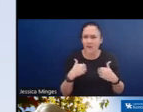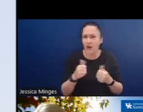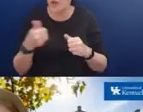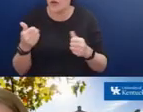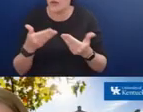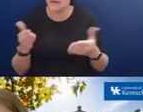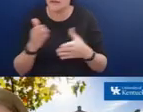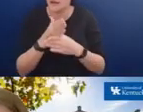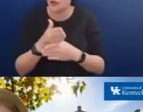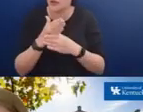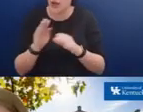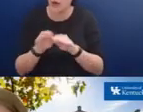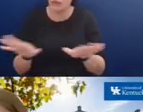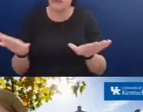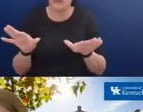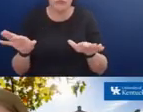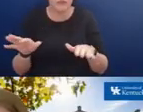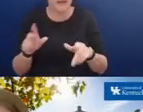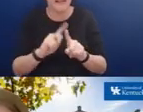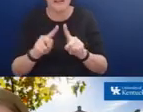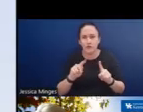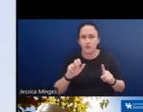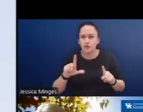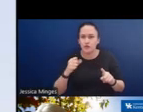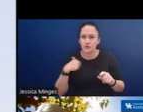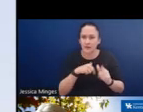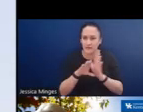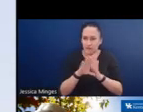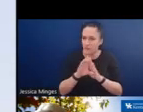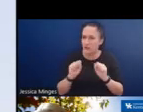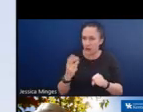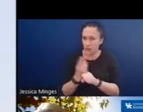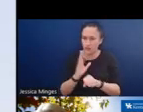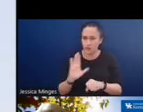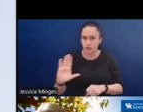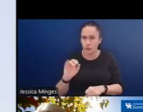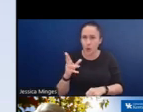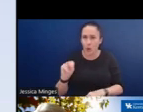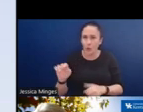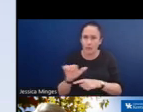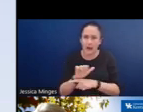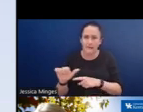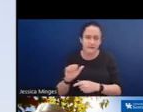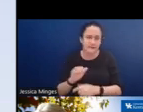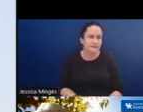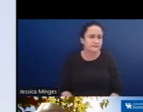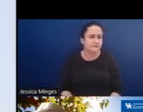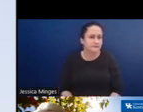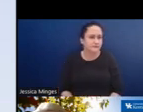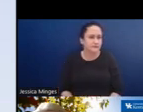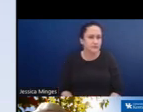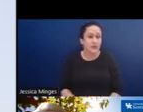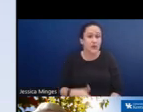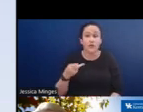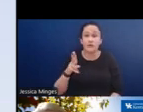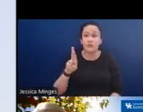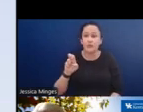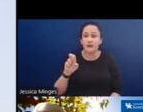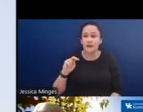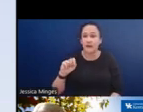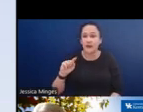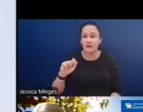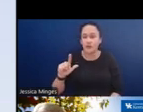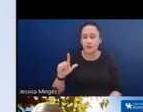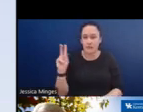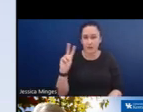to share the tools that we've developed so that you could use them in your own practice. And then the prenatal vitamins, we know that